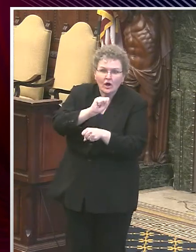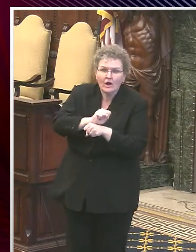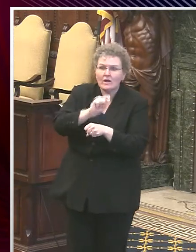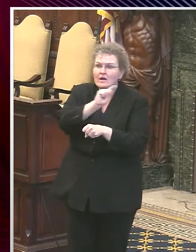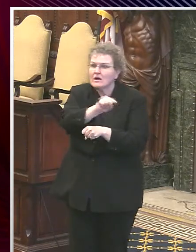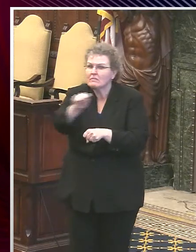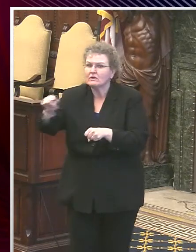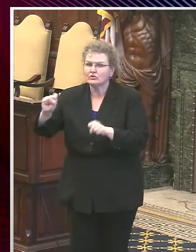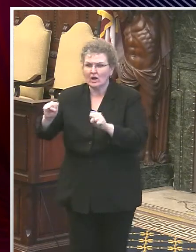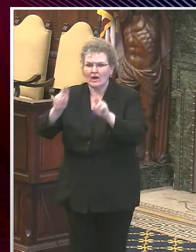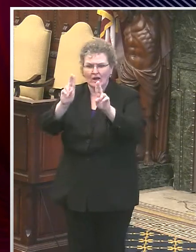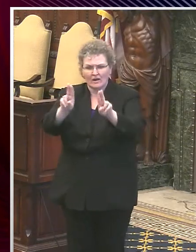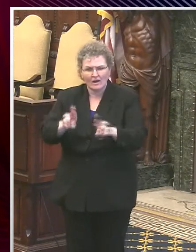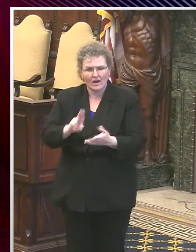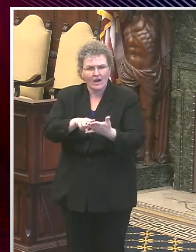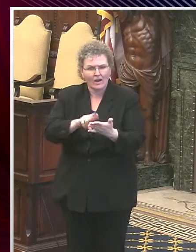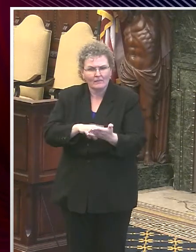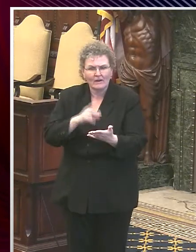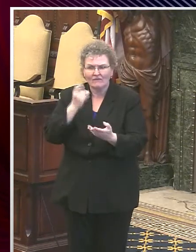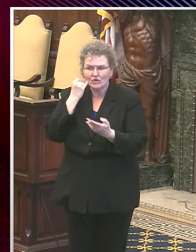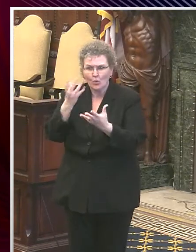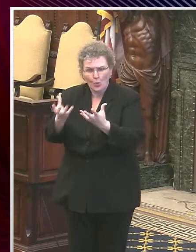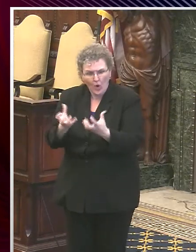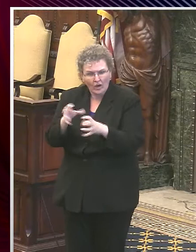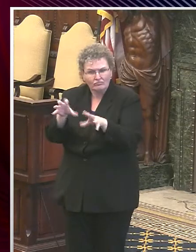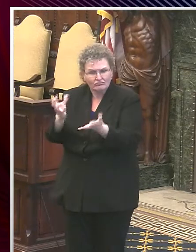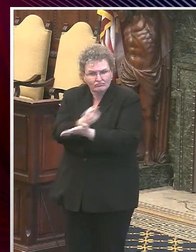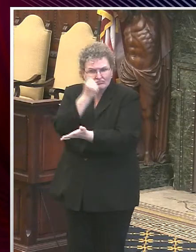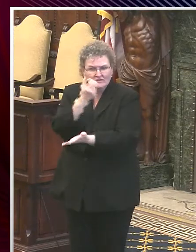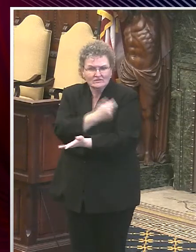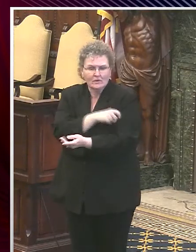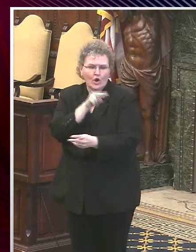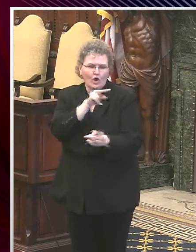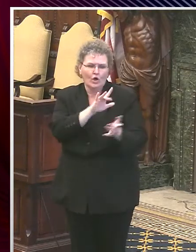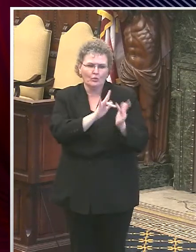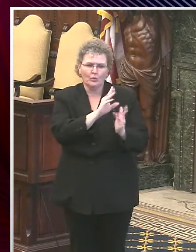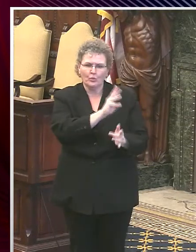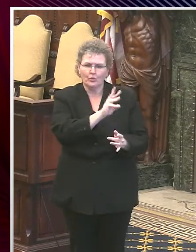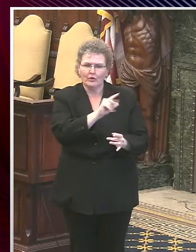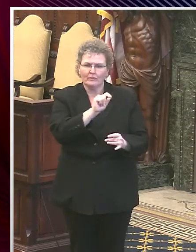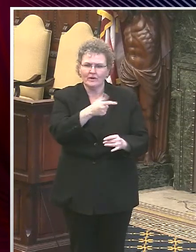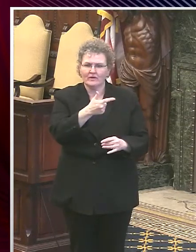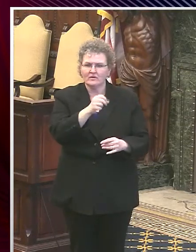your interest in getting vaccinated, just go to